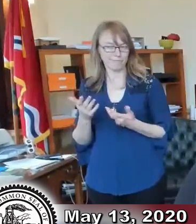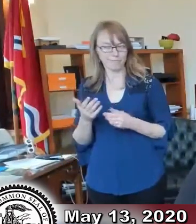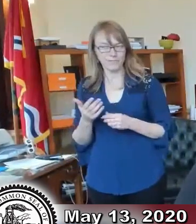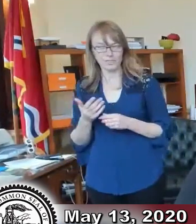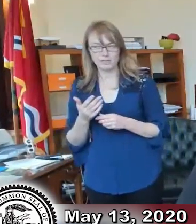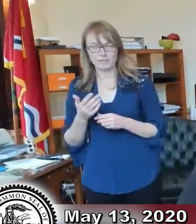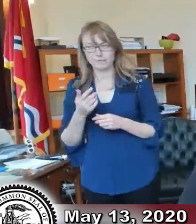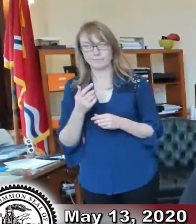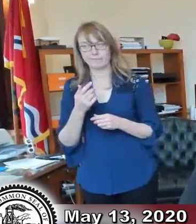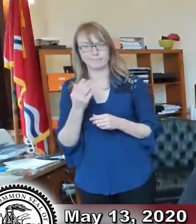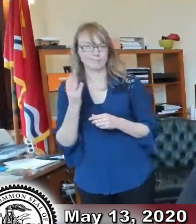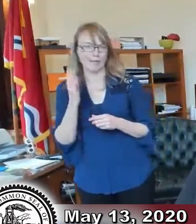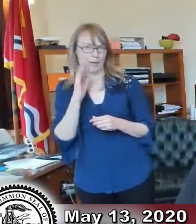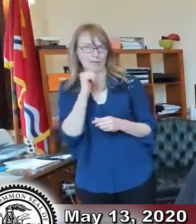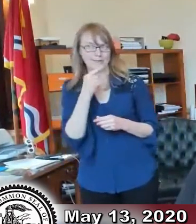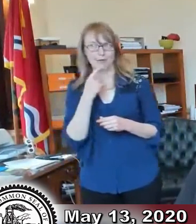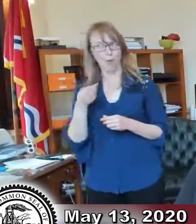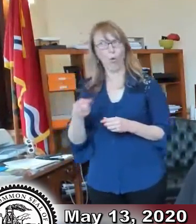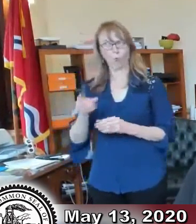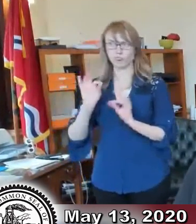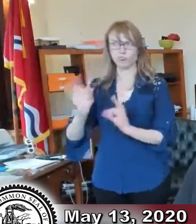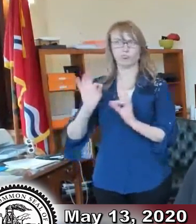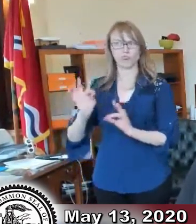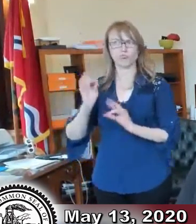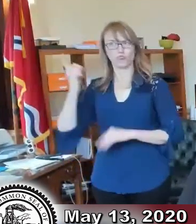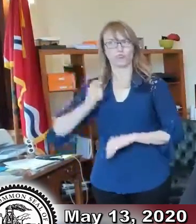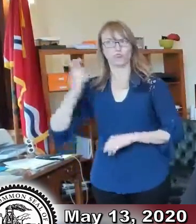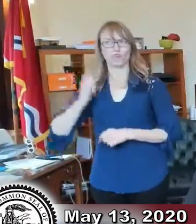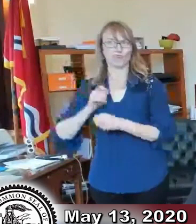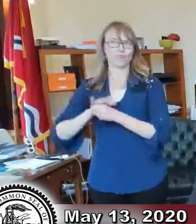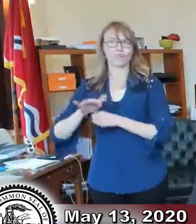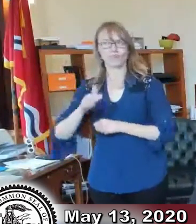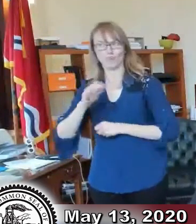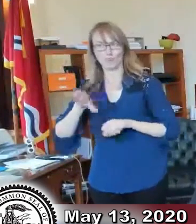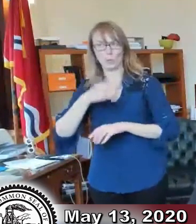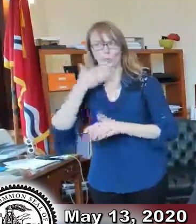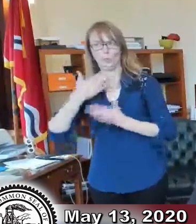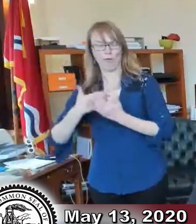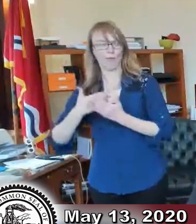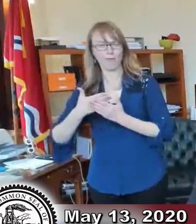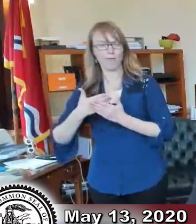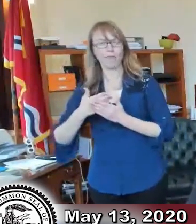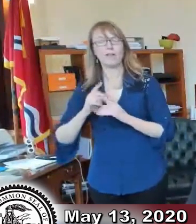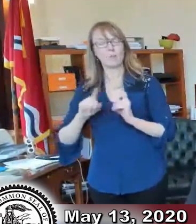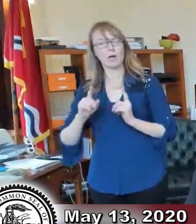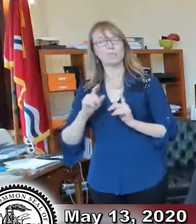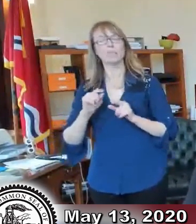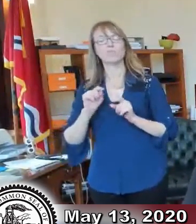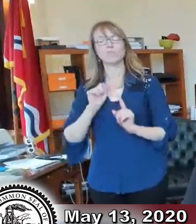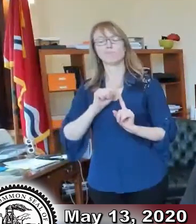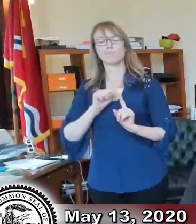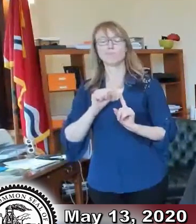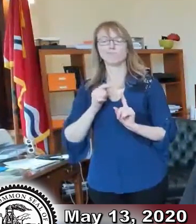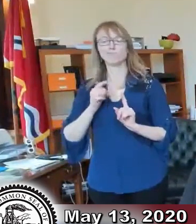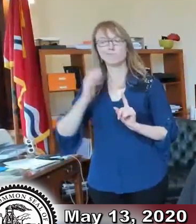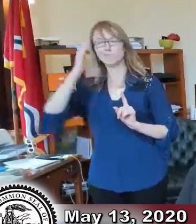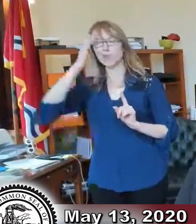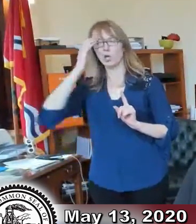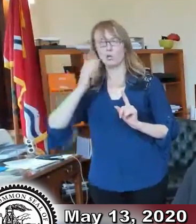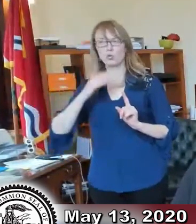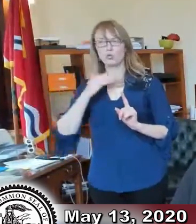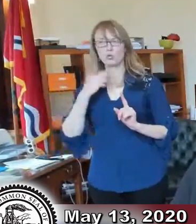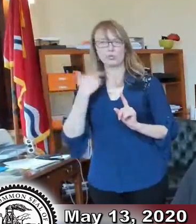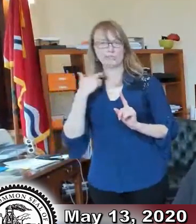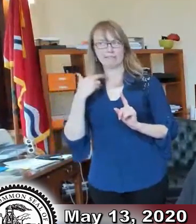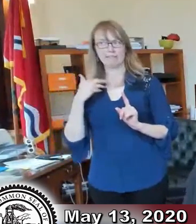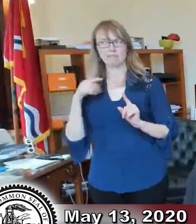unemployment, and they're just afraid of the risk. So there are a lot of rules about unemployment, but for